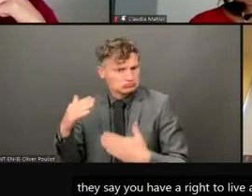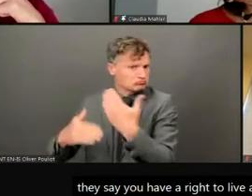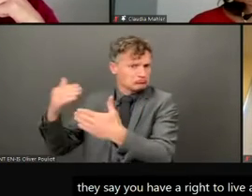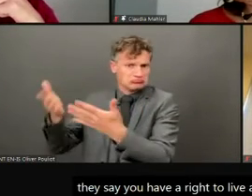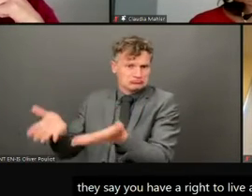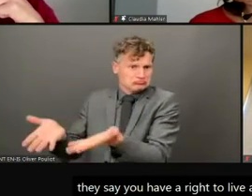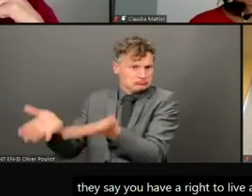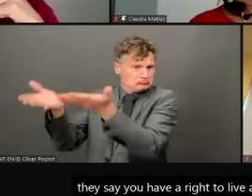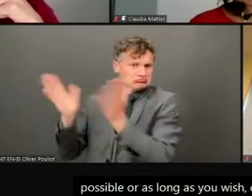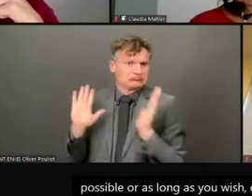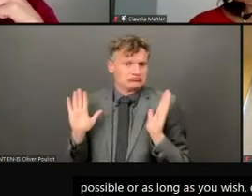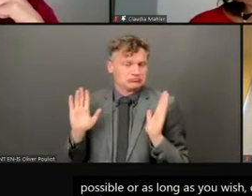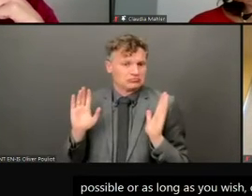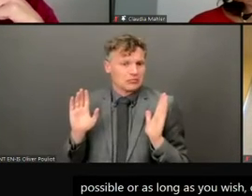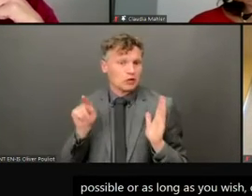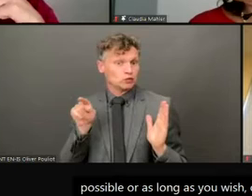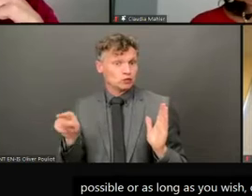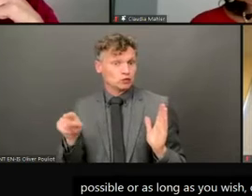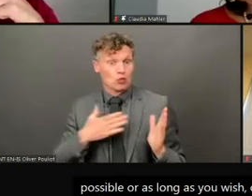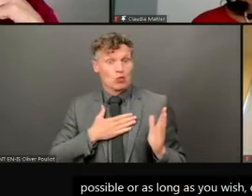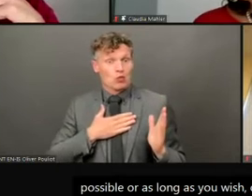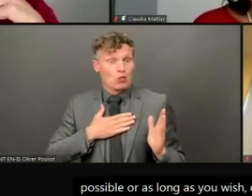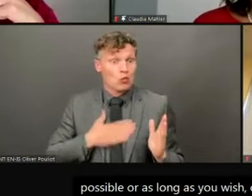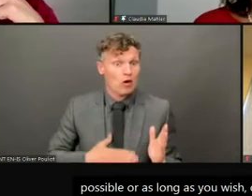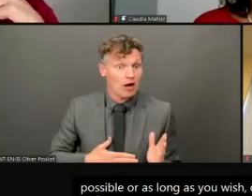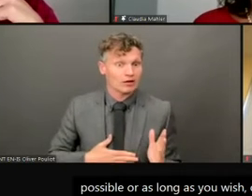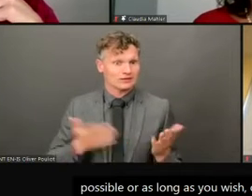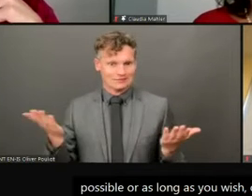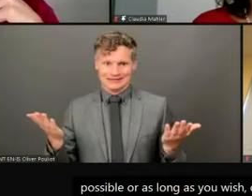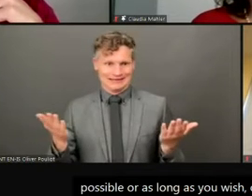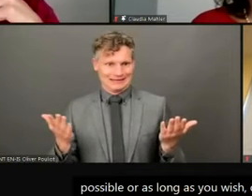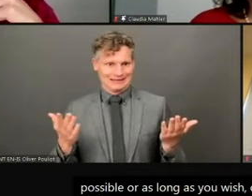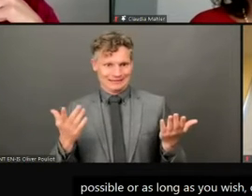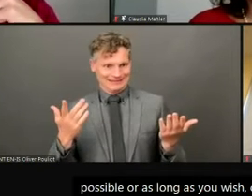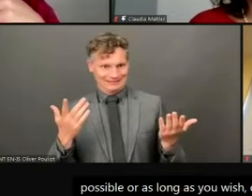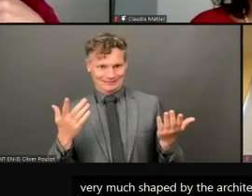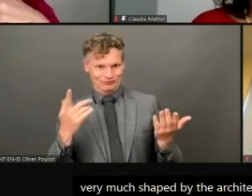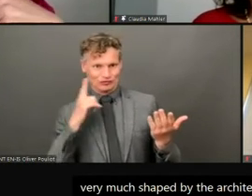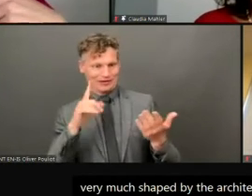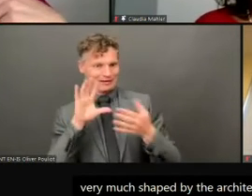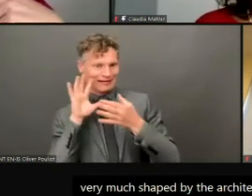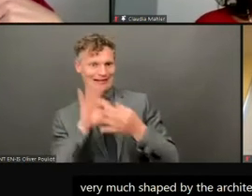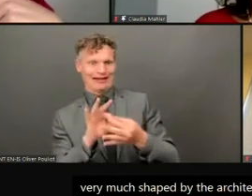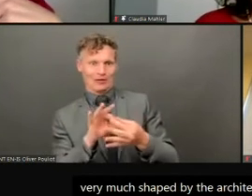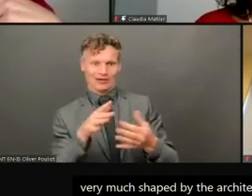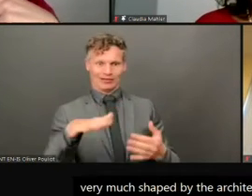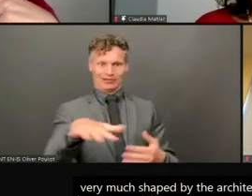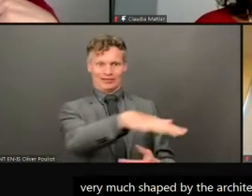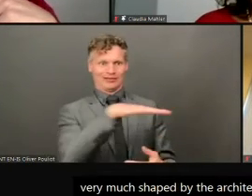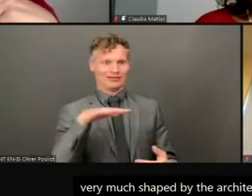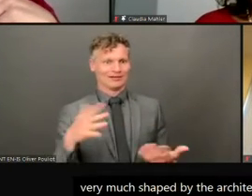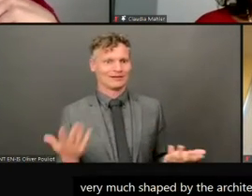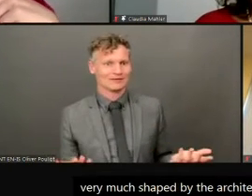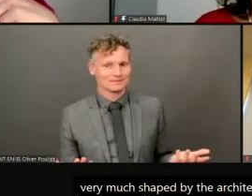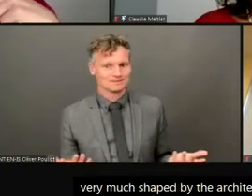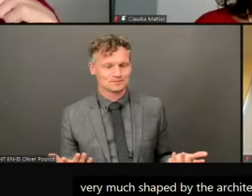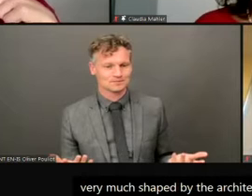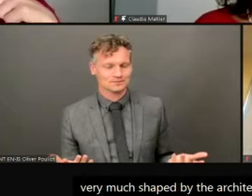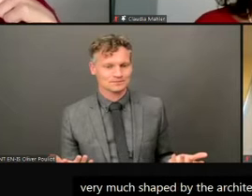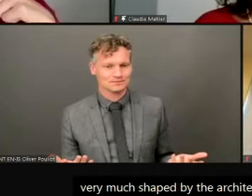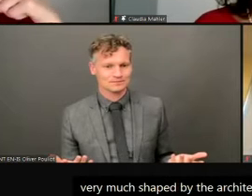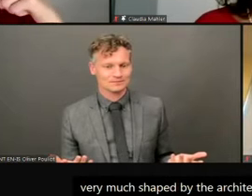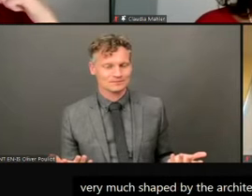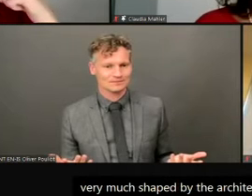by the architecture of choice you face in your life. And in any event, it takes the focus off where the intention should